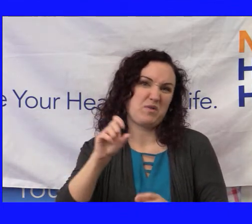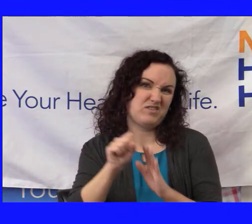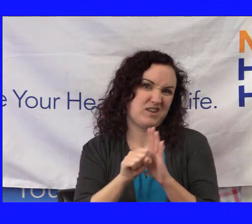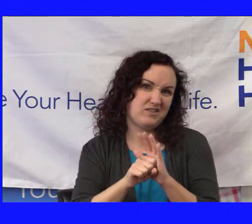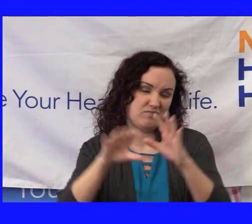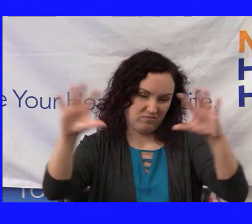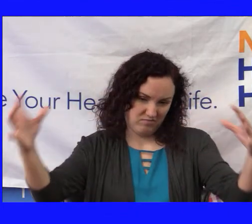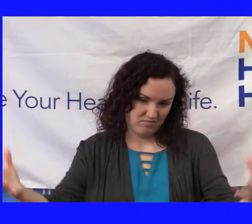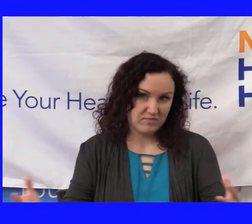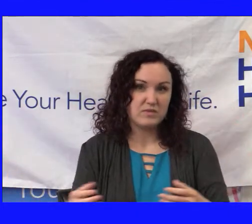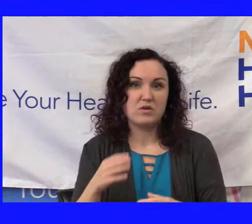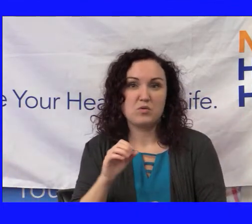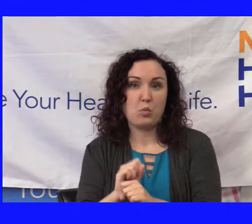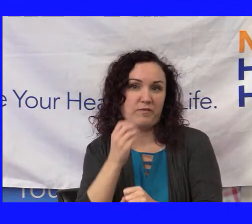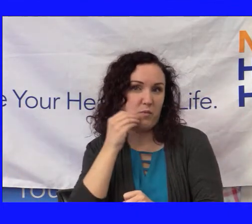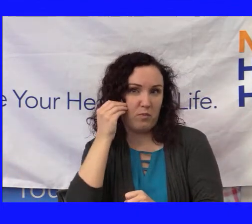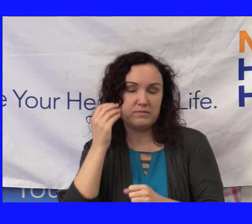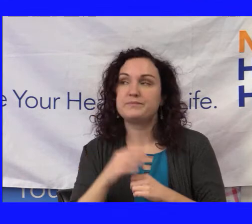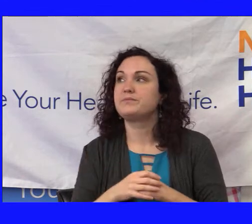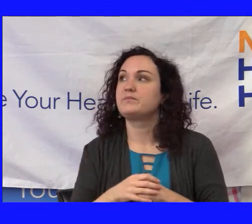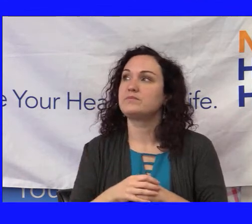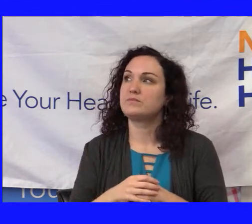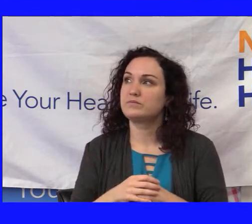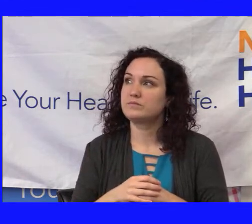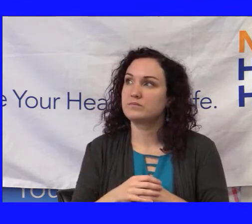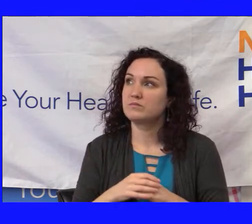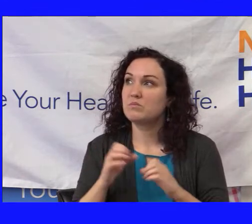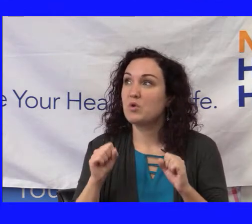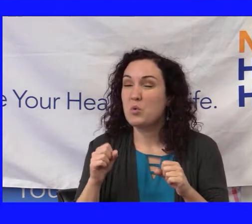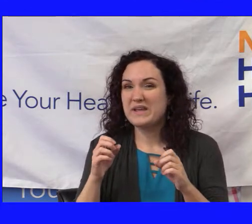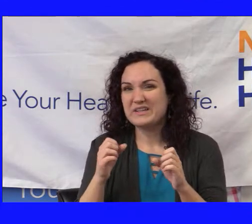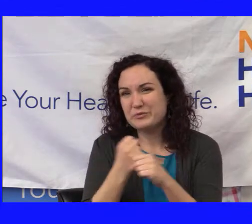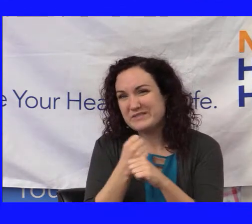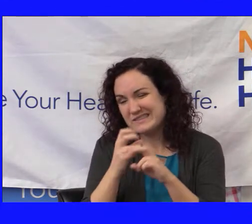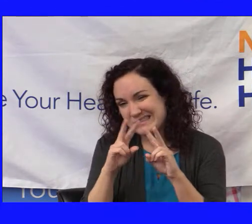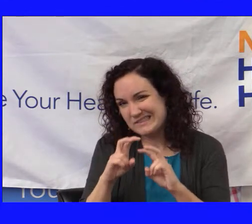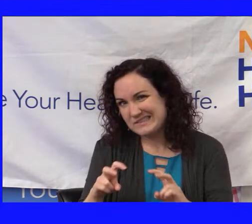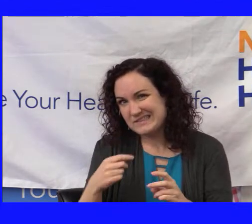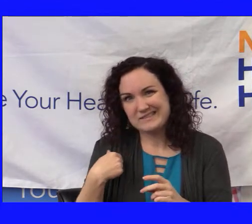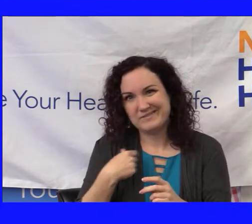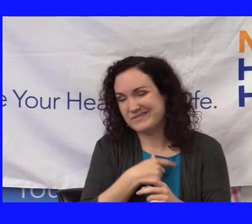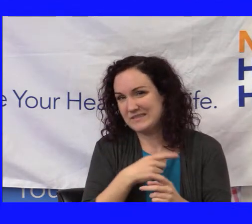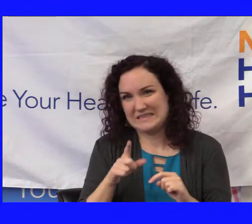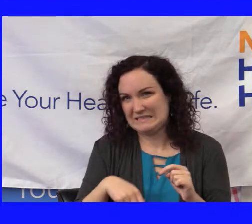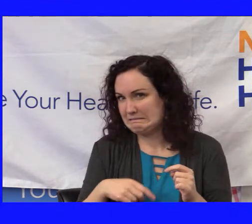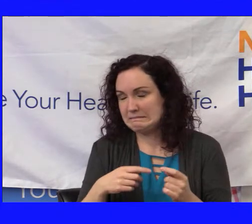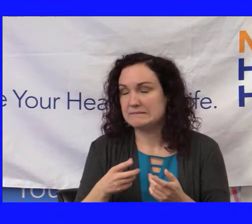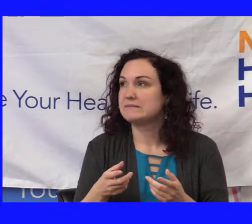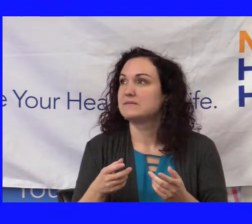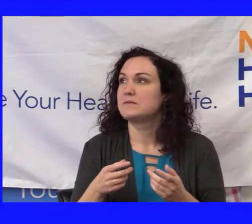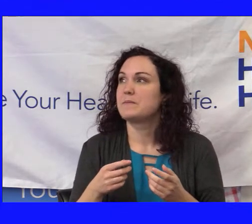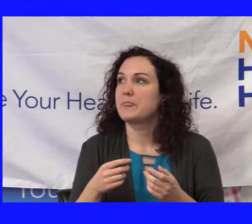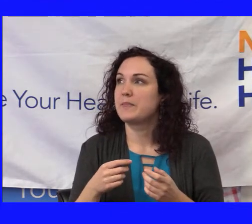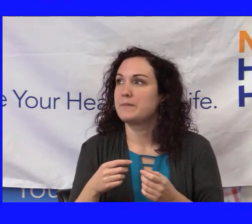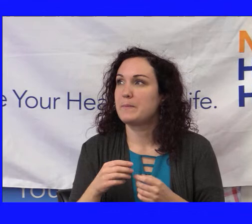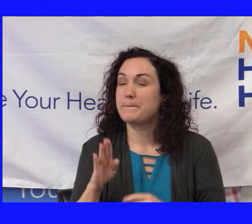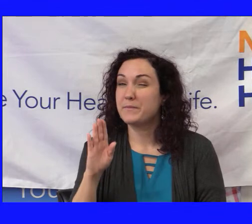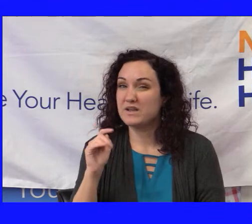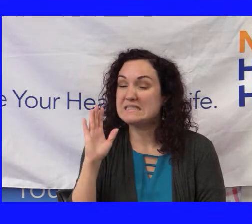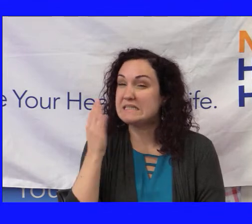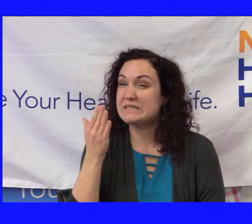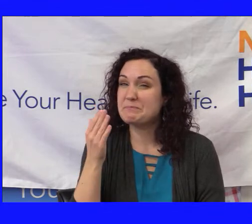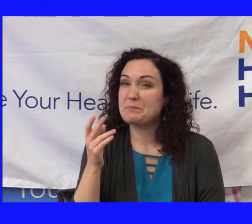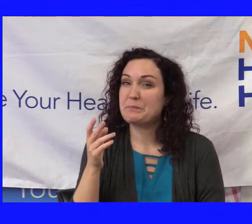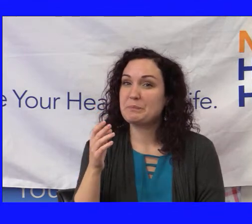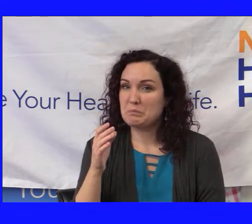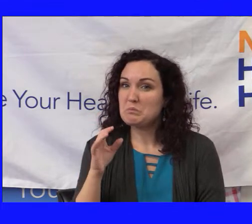We can't do a statistical analysis on those data because of that distribution, Penny. But it looks like they're